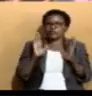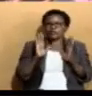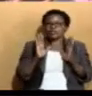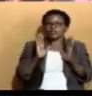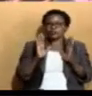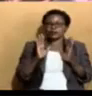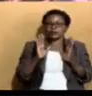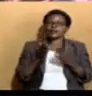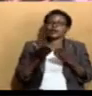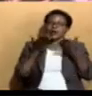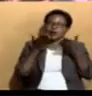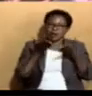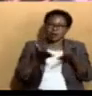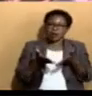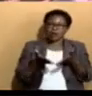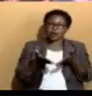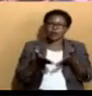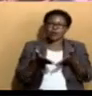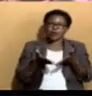there was,